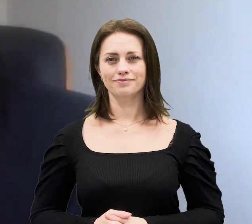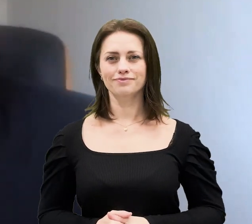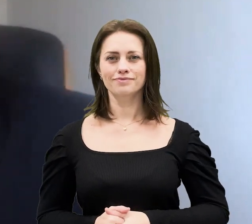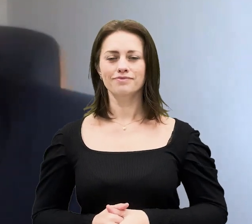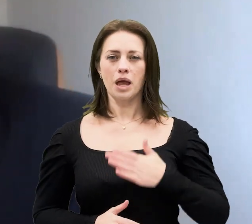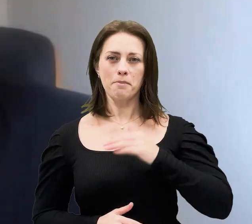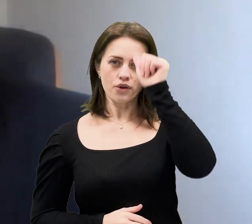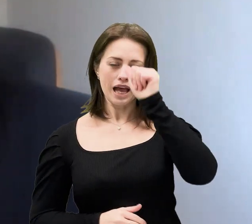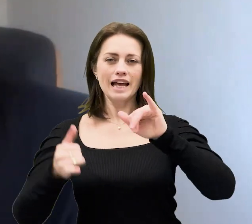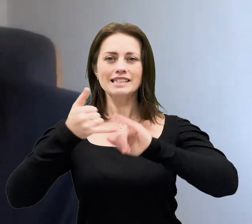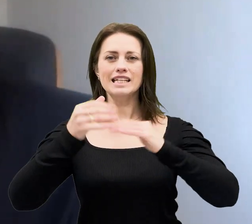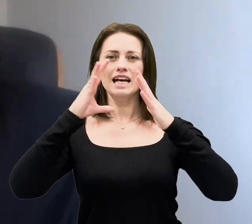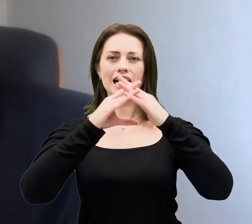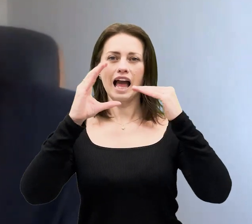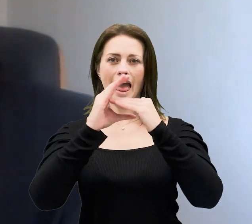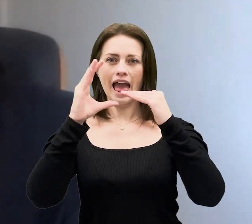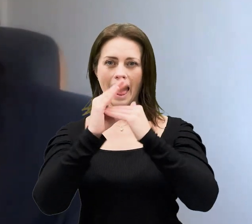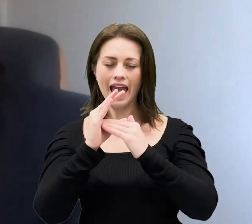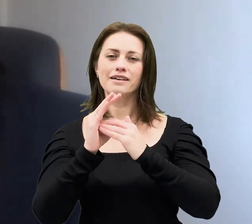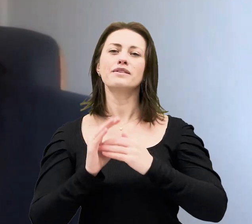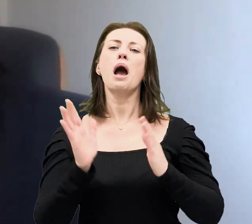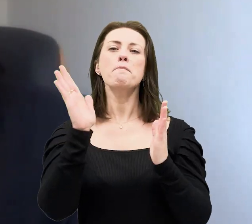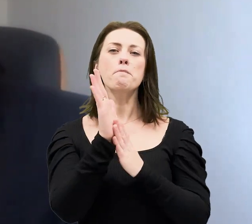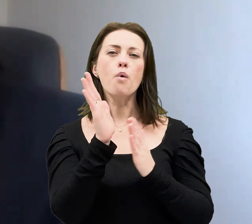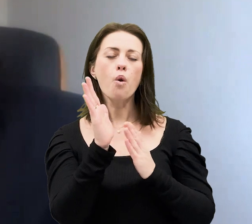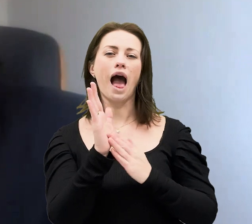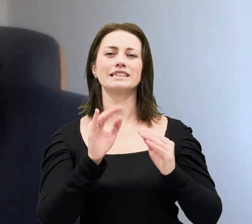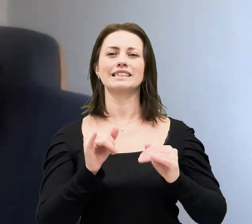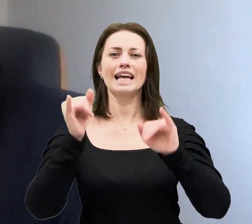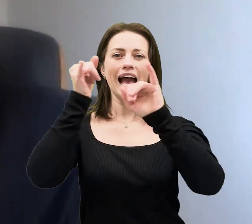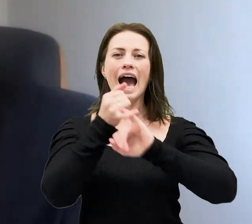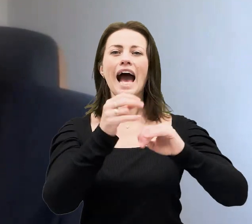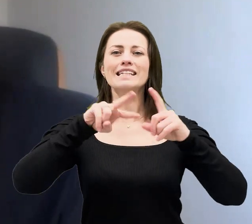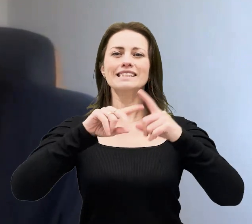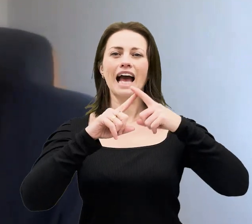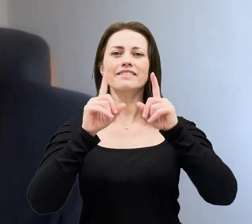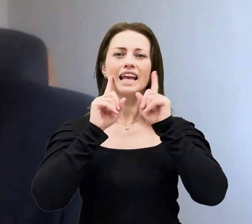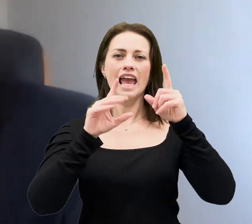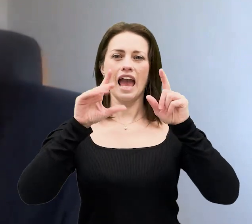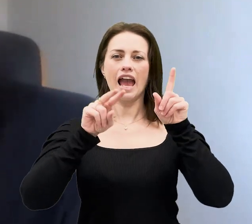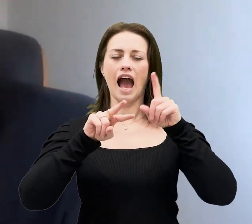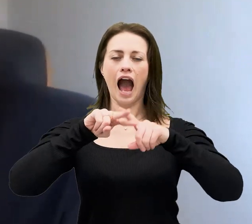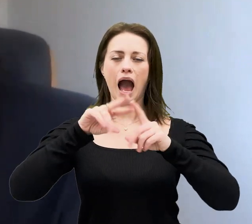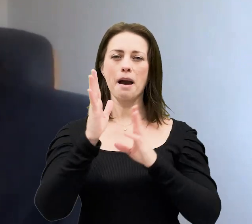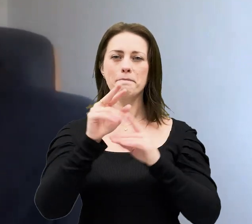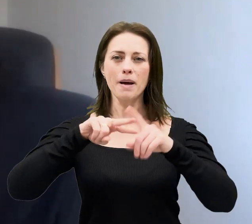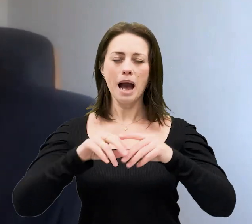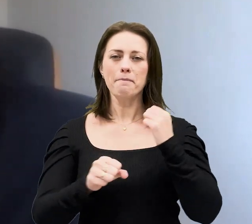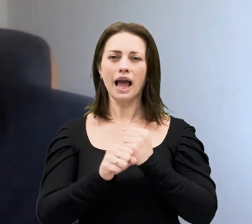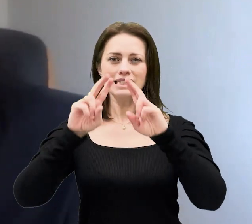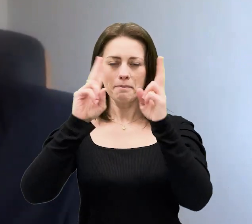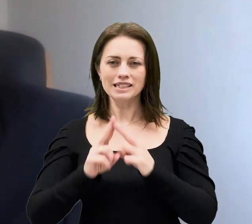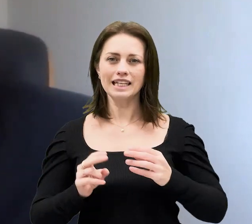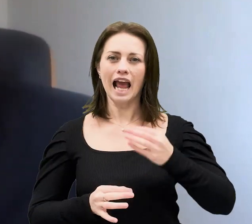My name is Srireka Mulasheri Satyamma. I am a faculty at the International Institute of Social Studies, which is located